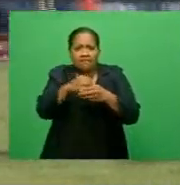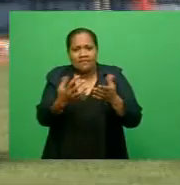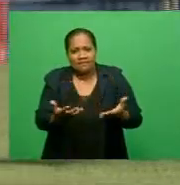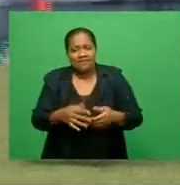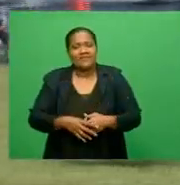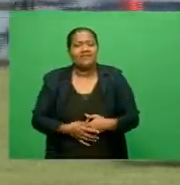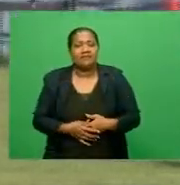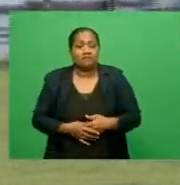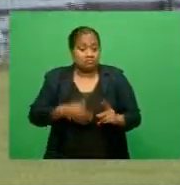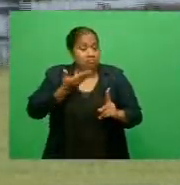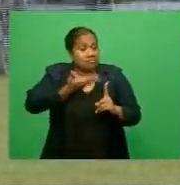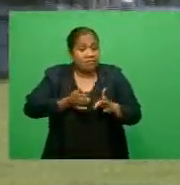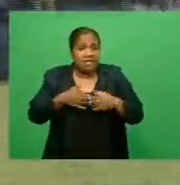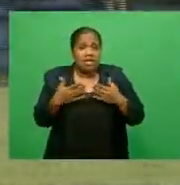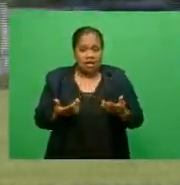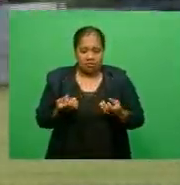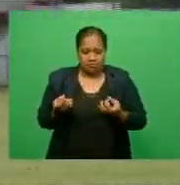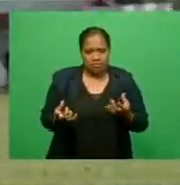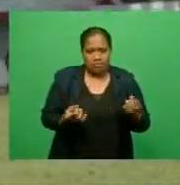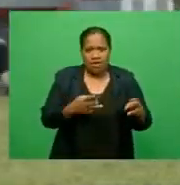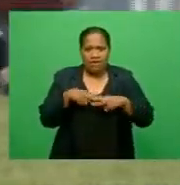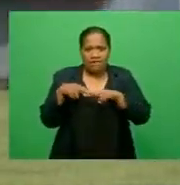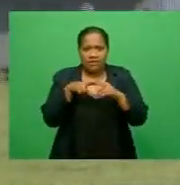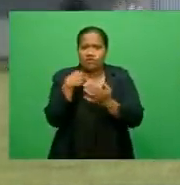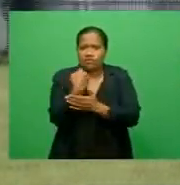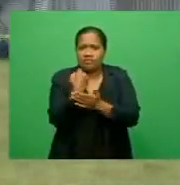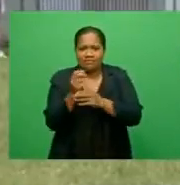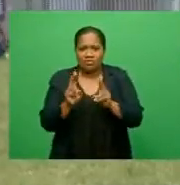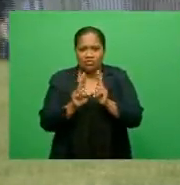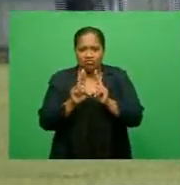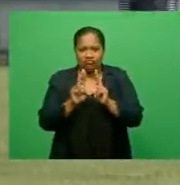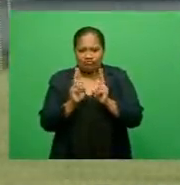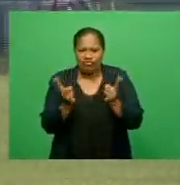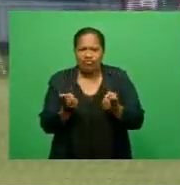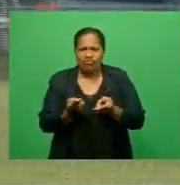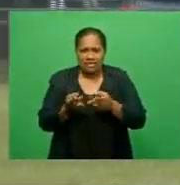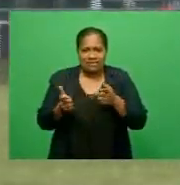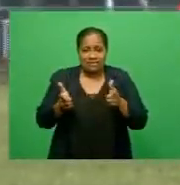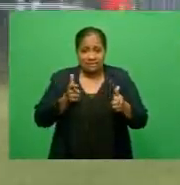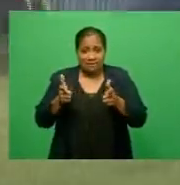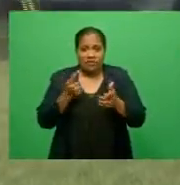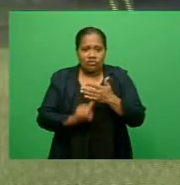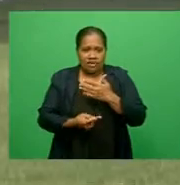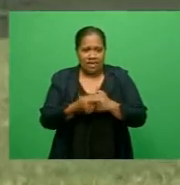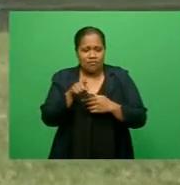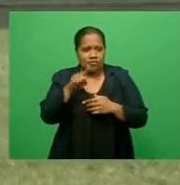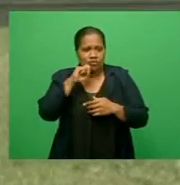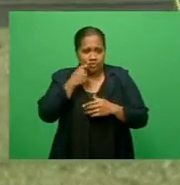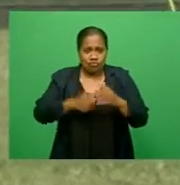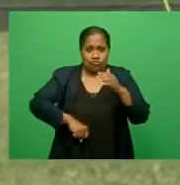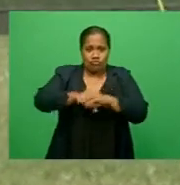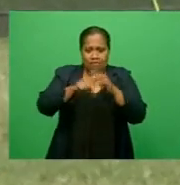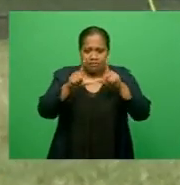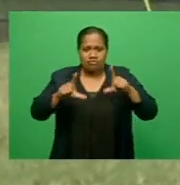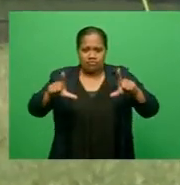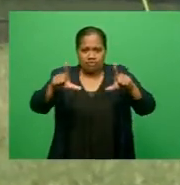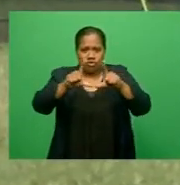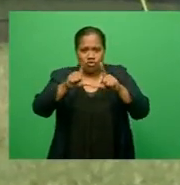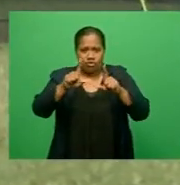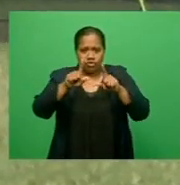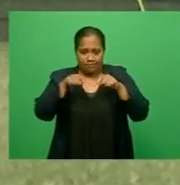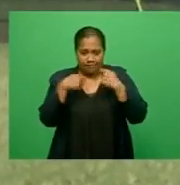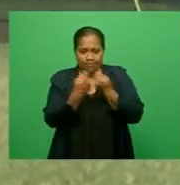Tambandamu is now preparing for a Fiji Rugby Union Sevens proposed tournament that will feature all the top local teams. As now